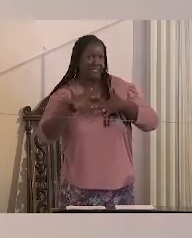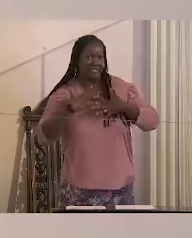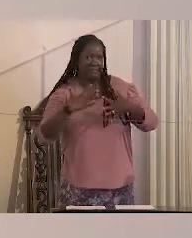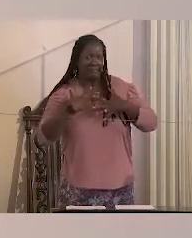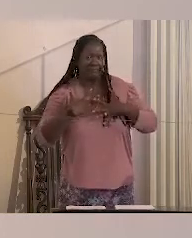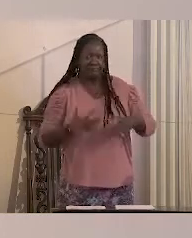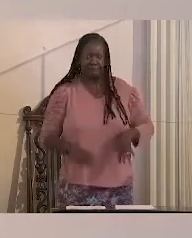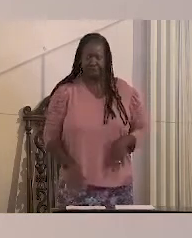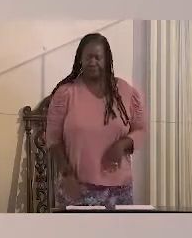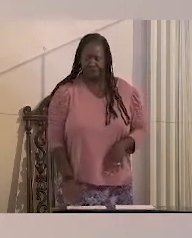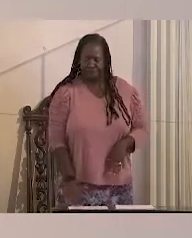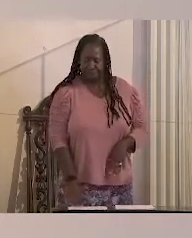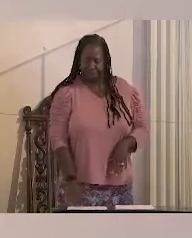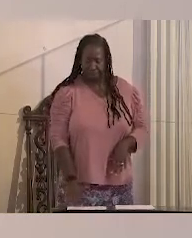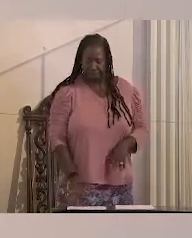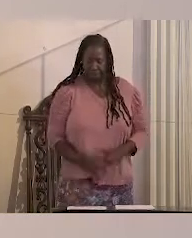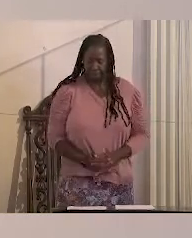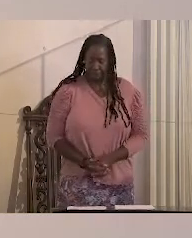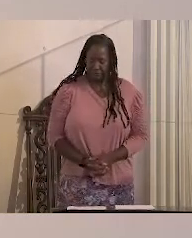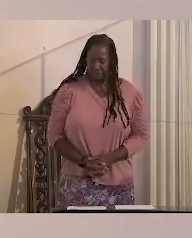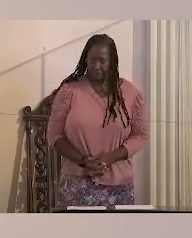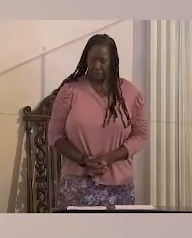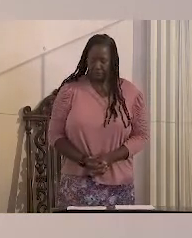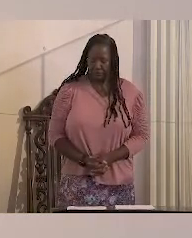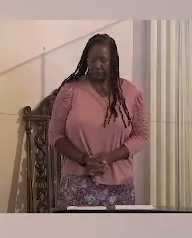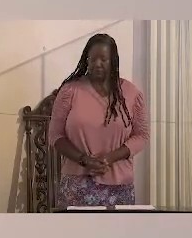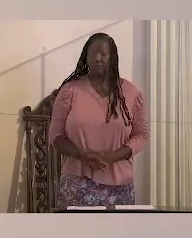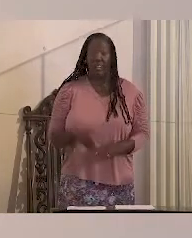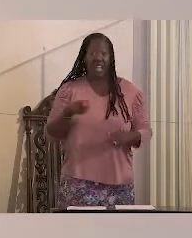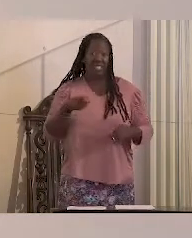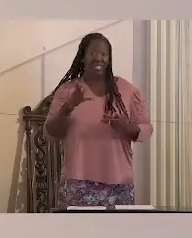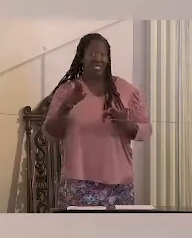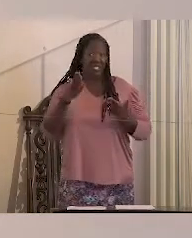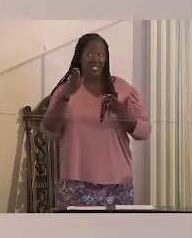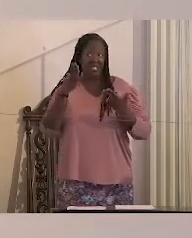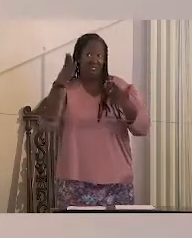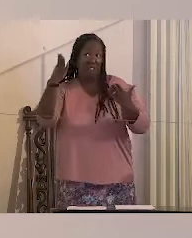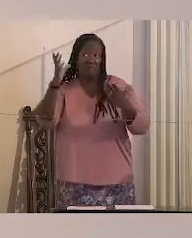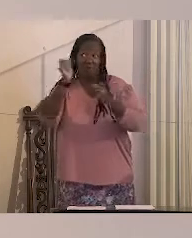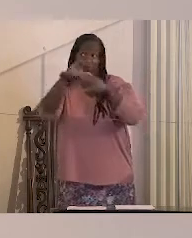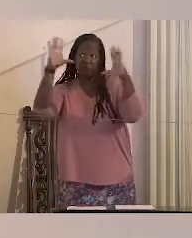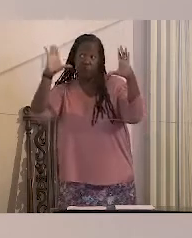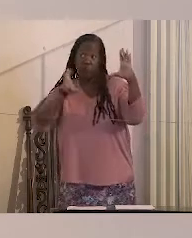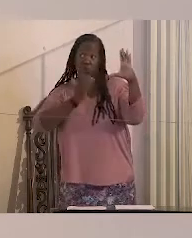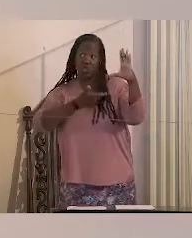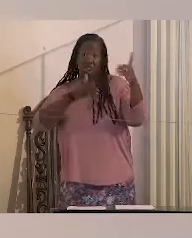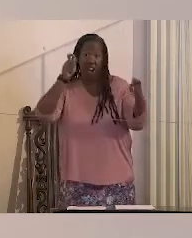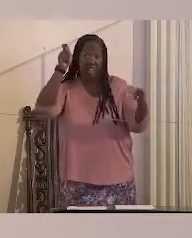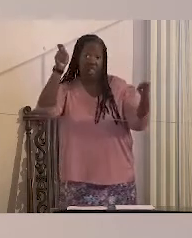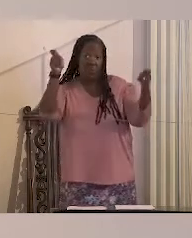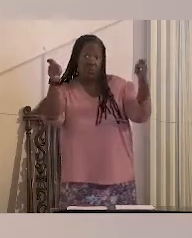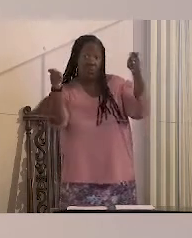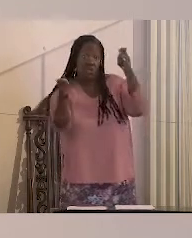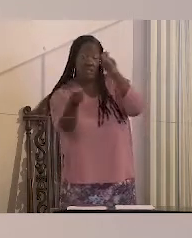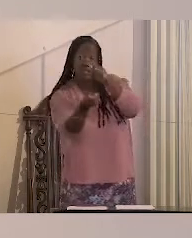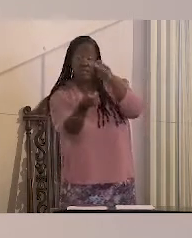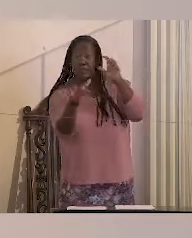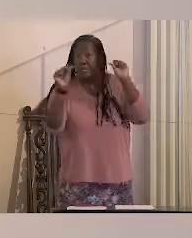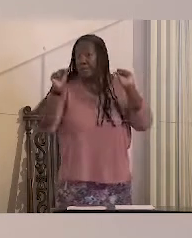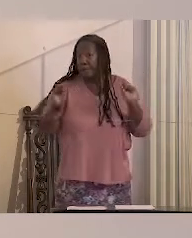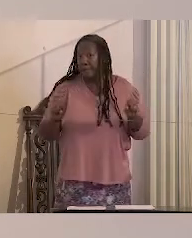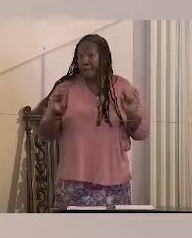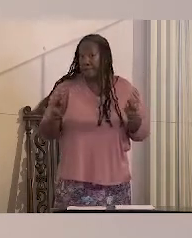This is an offering towards our evolution, towards the possibility that instead